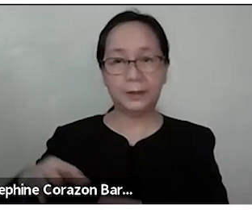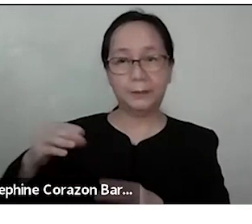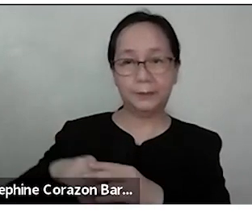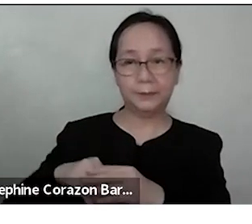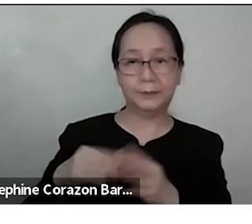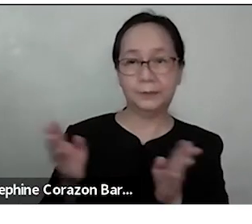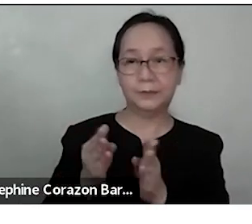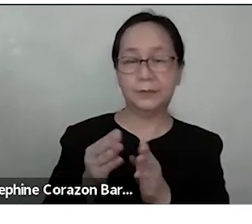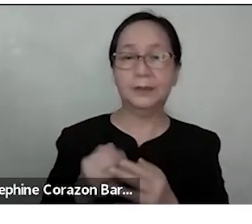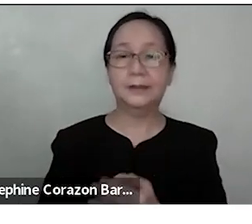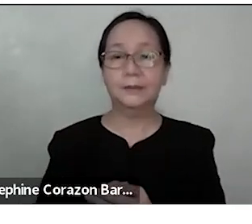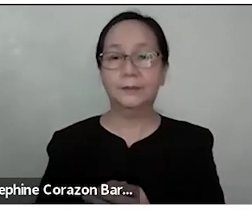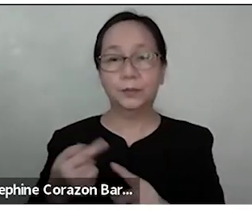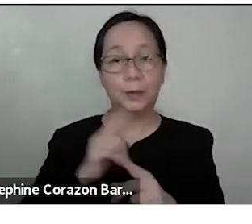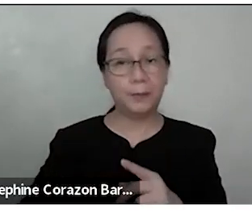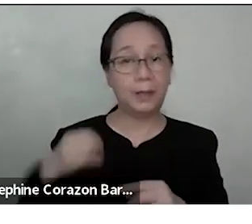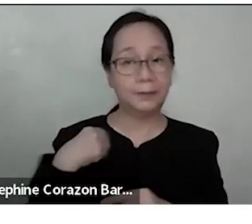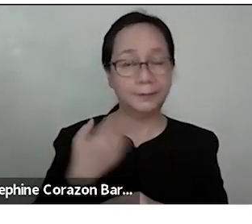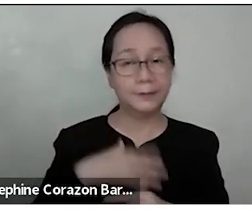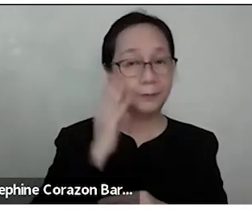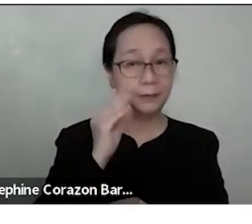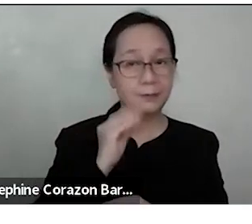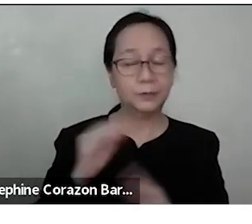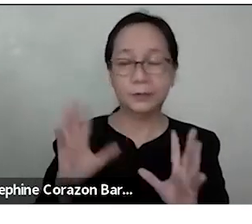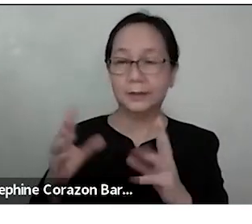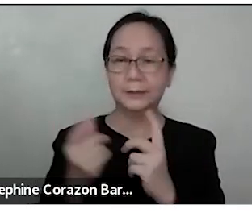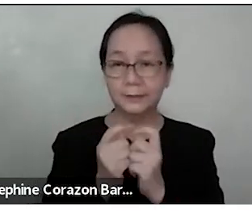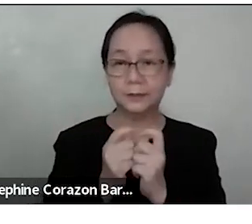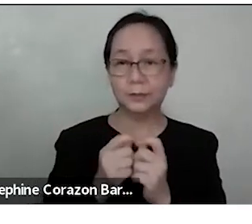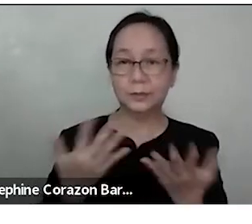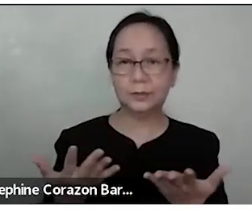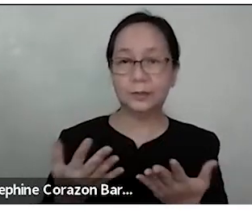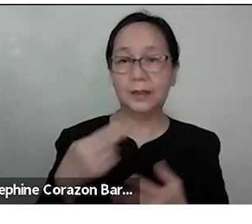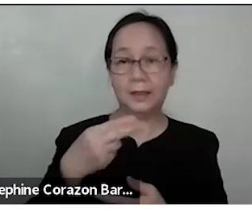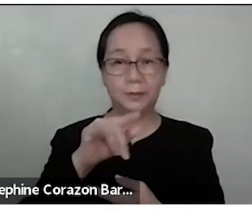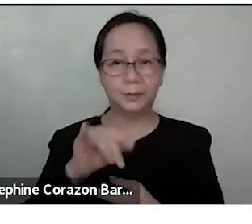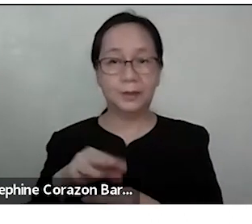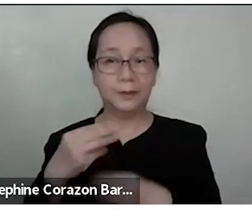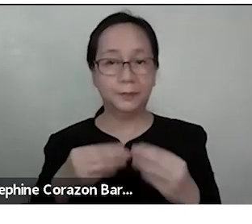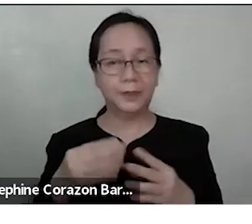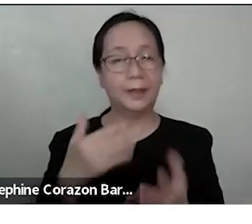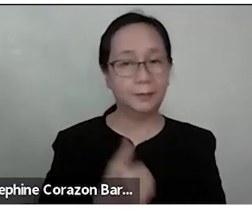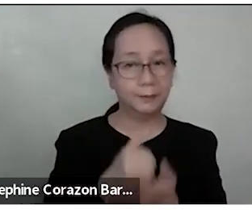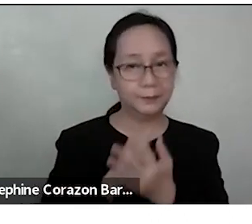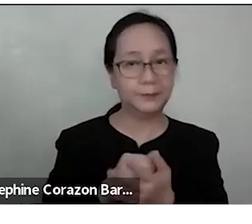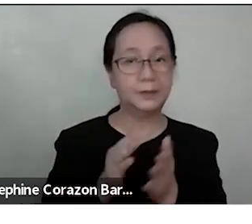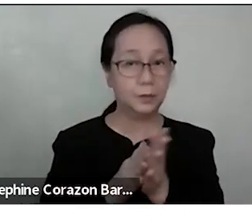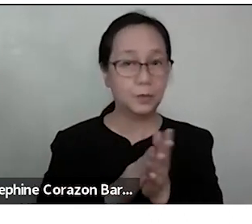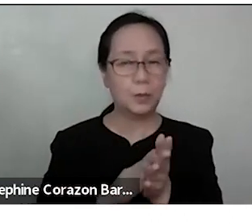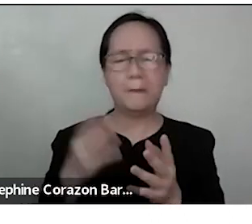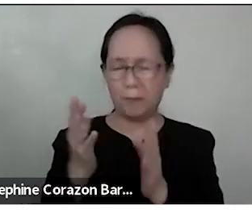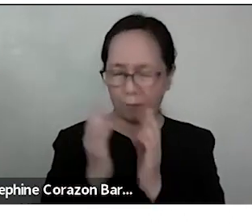use. From our experience and from what we have gathered so far, the use of hybrid methods help, but children still long to have